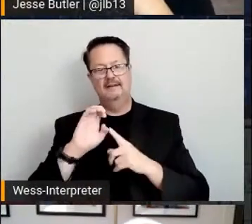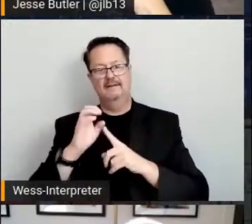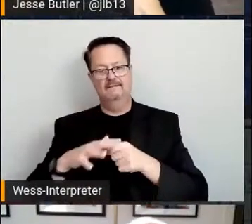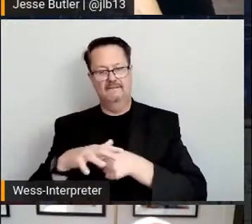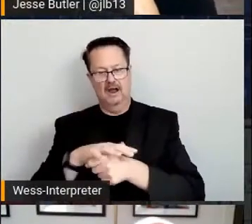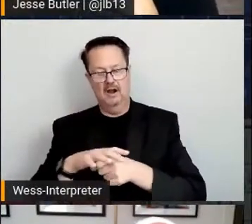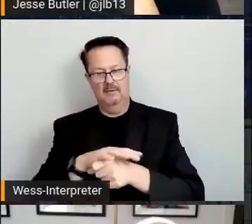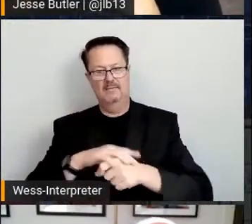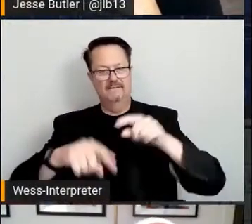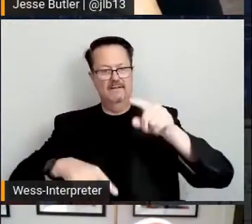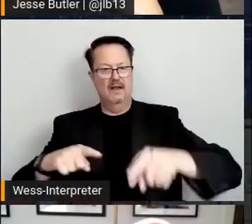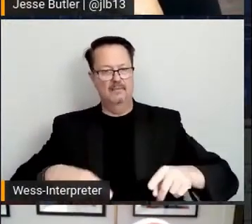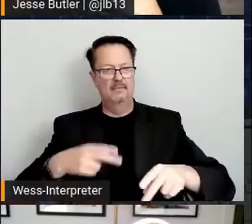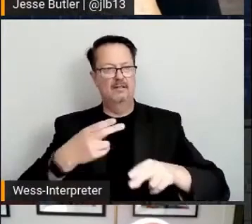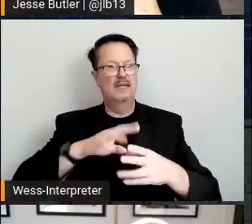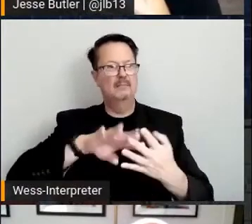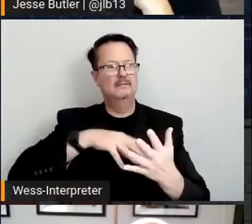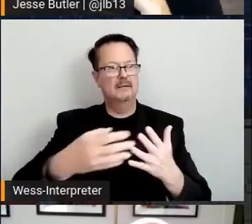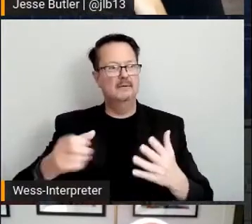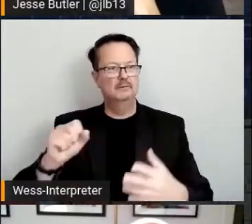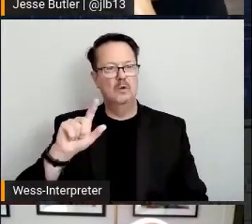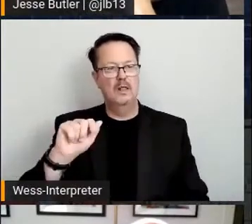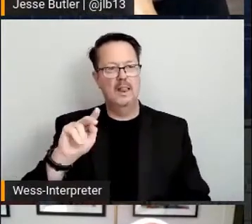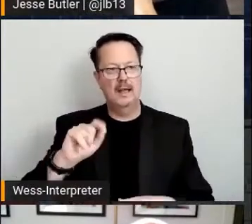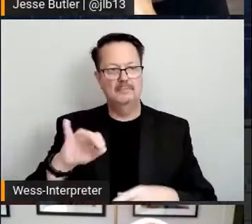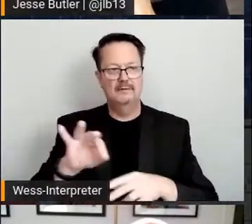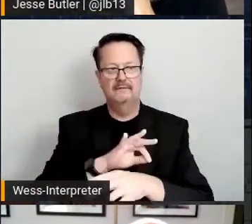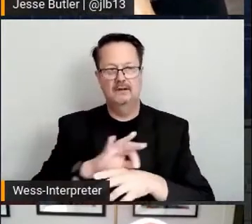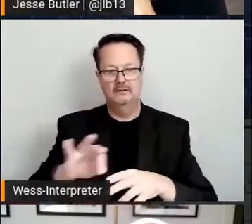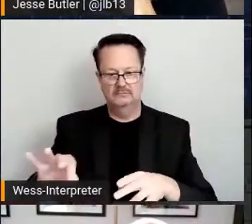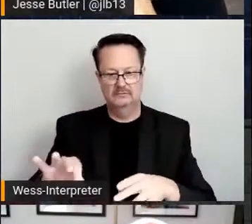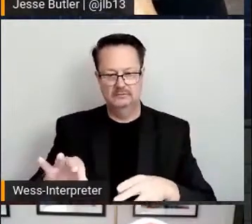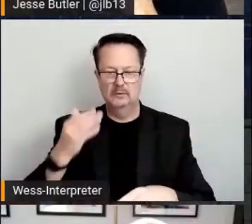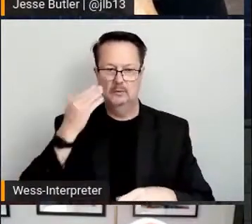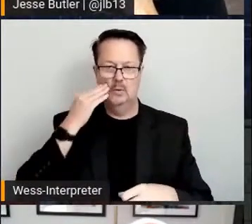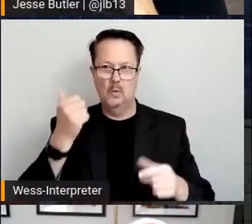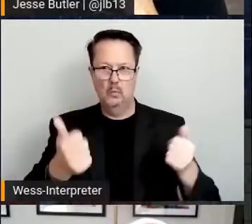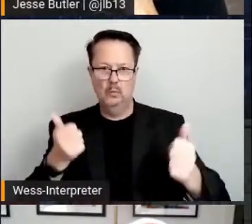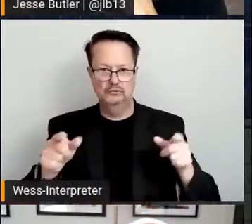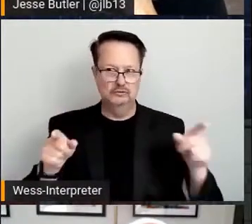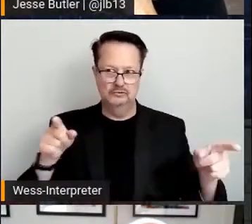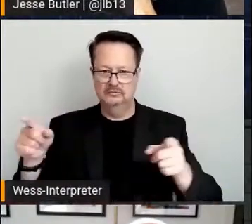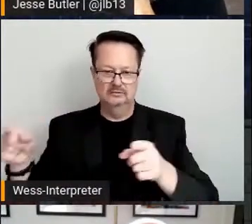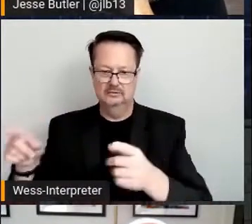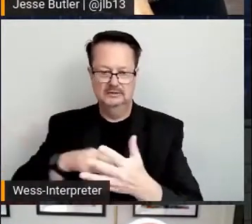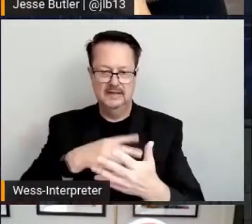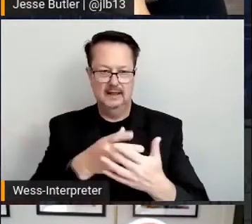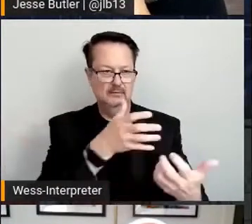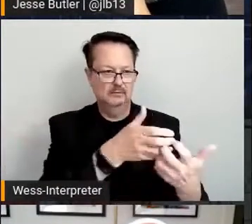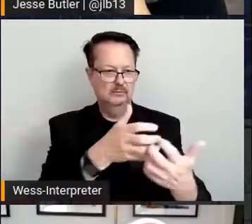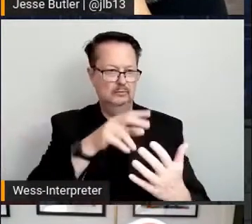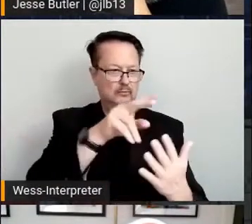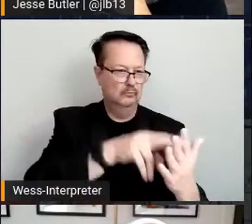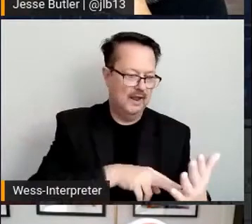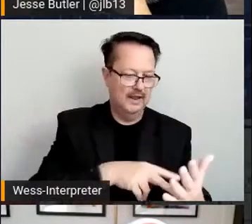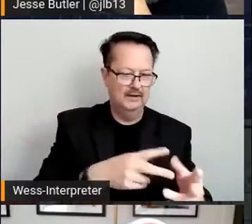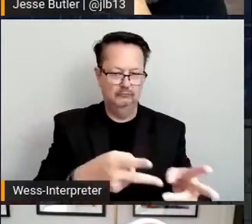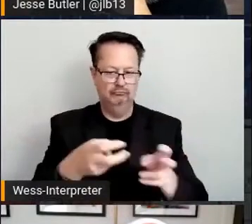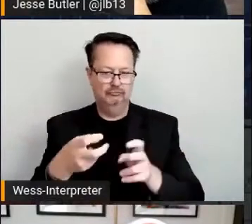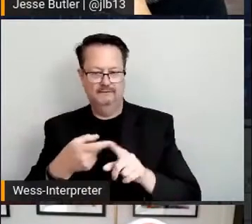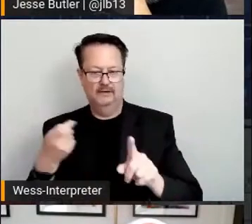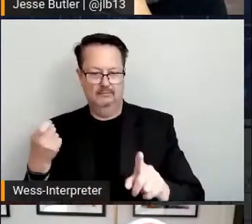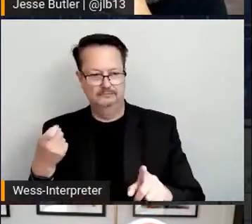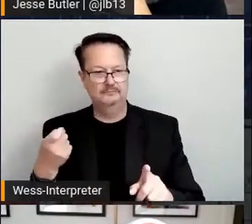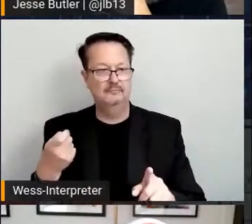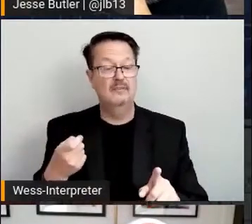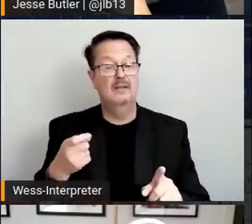demo table, so that the Lambda functions know to which table write and read from.